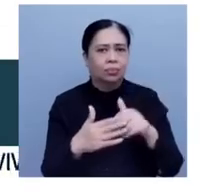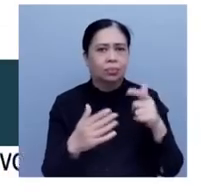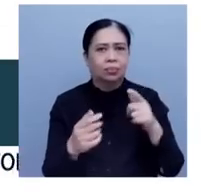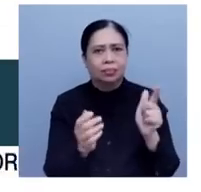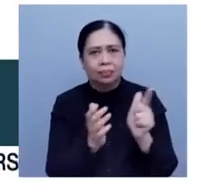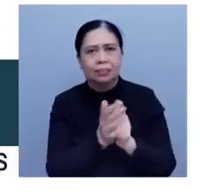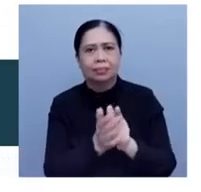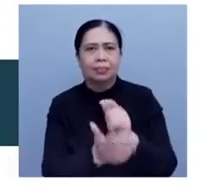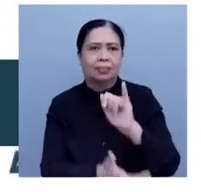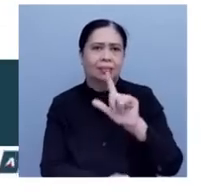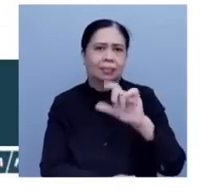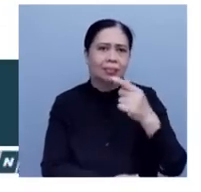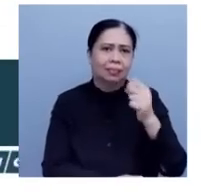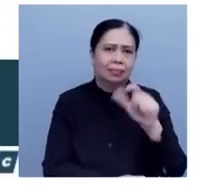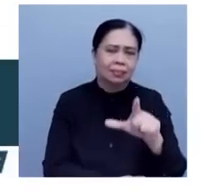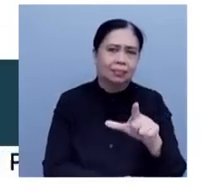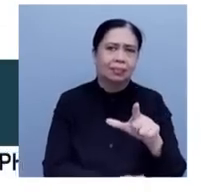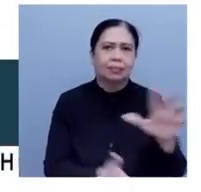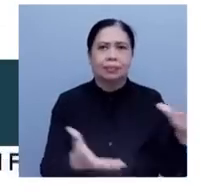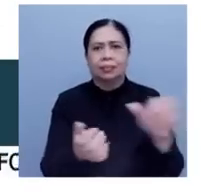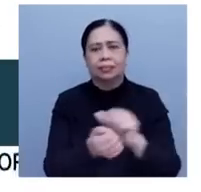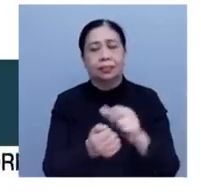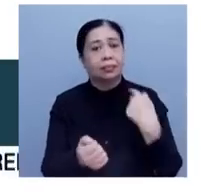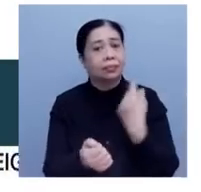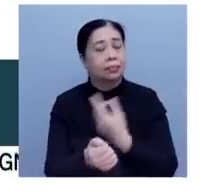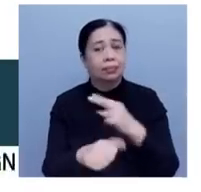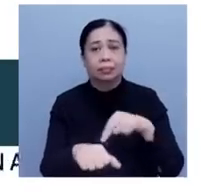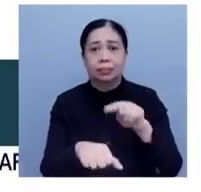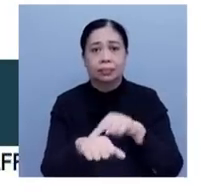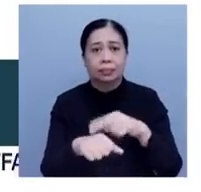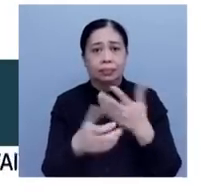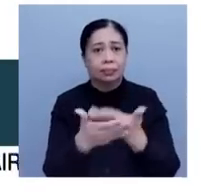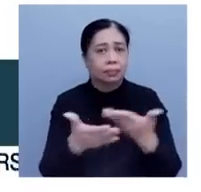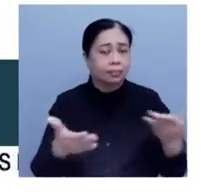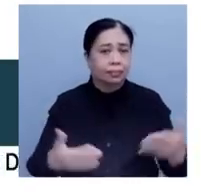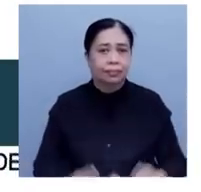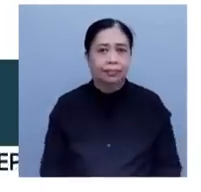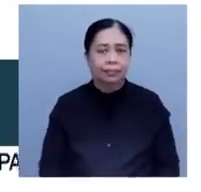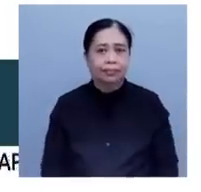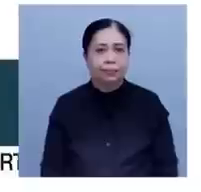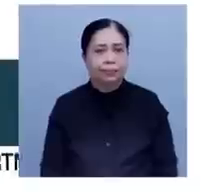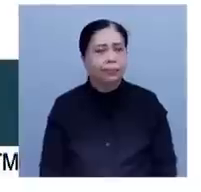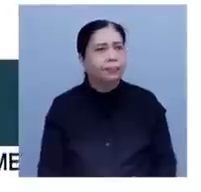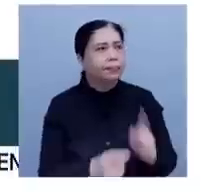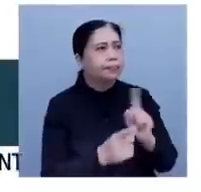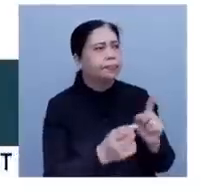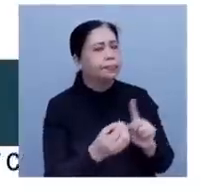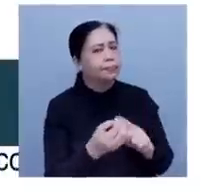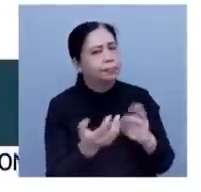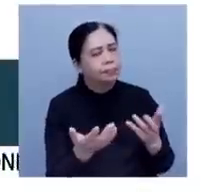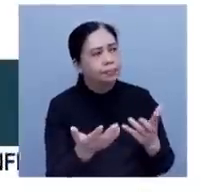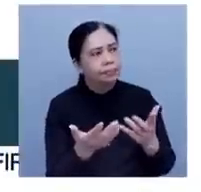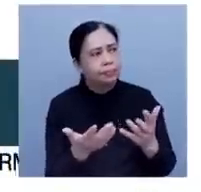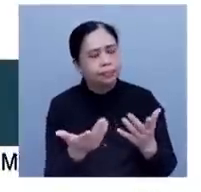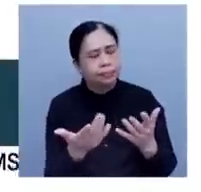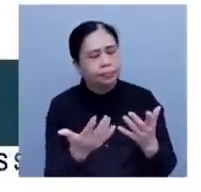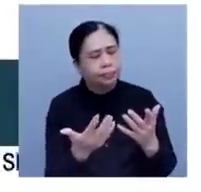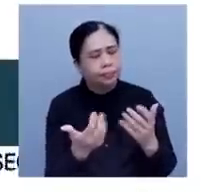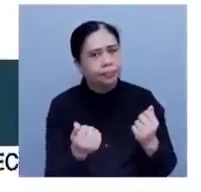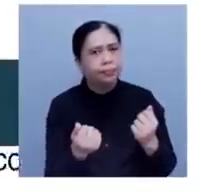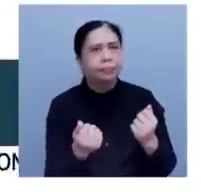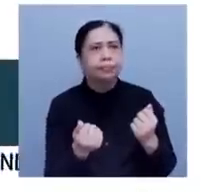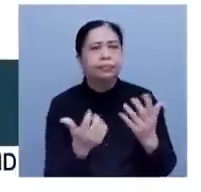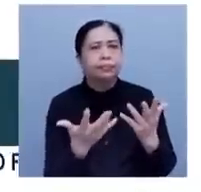illegal destruction of our natural wealth. Mm. Talk to us about, you know,